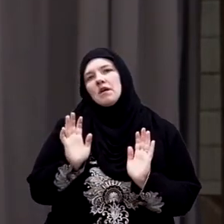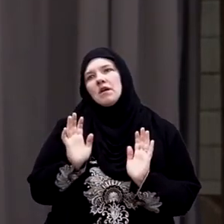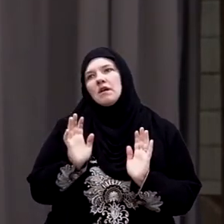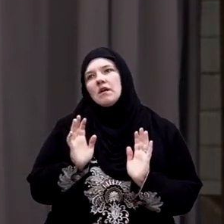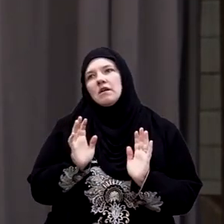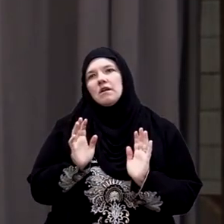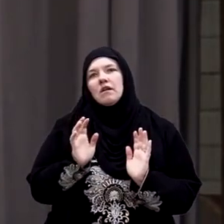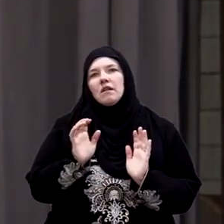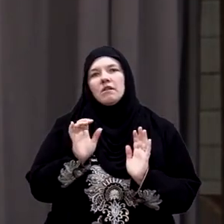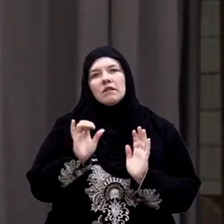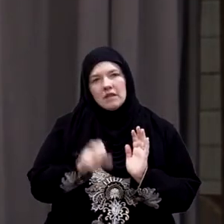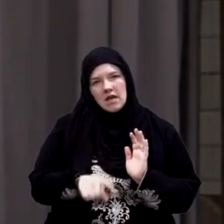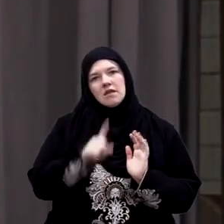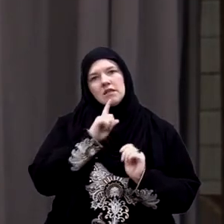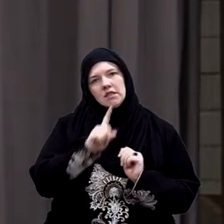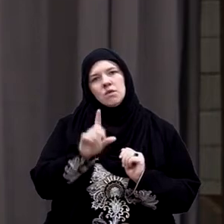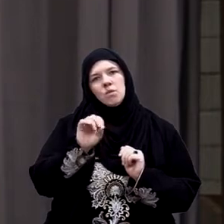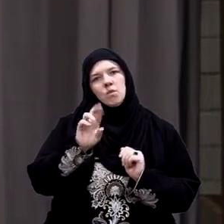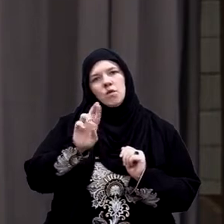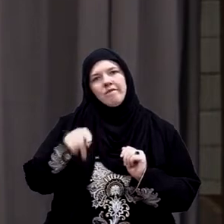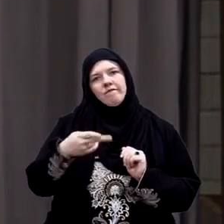This is the orphan.